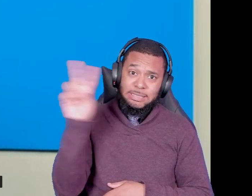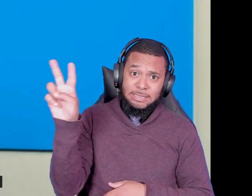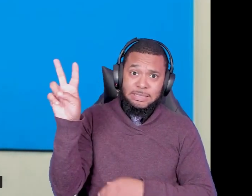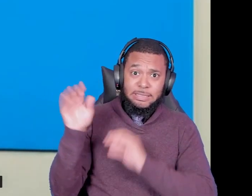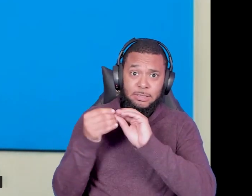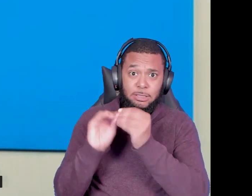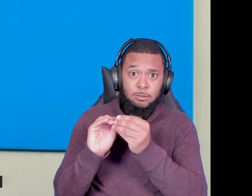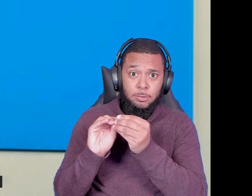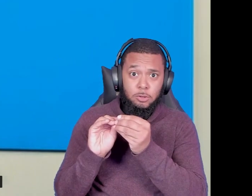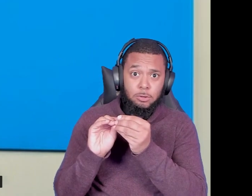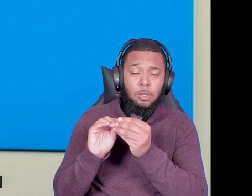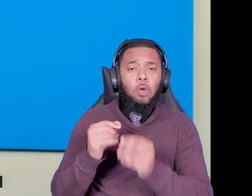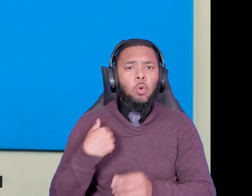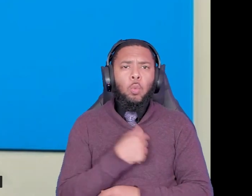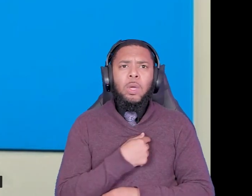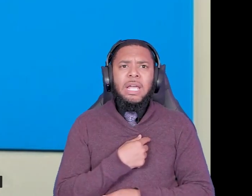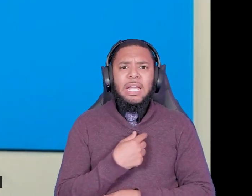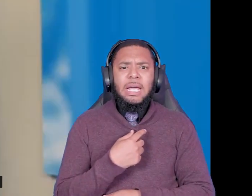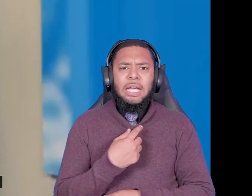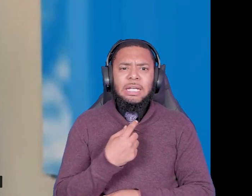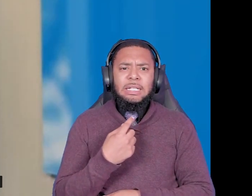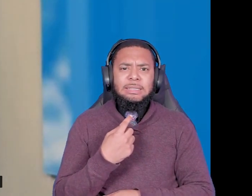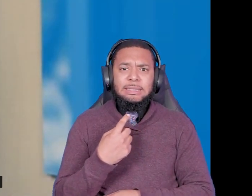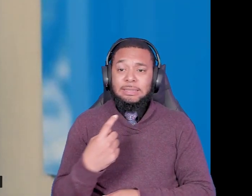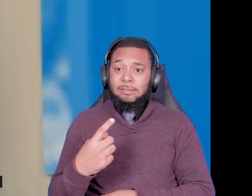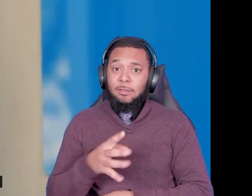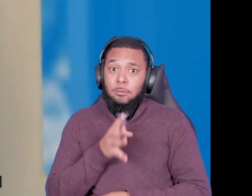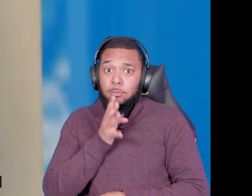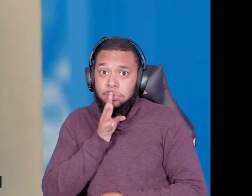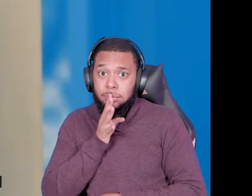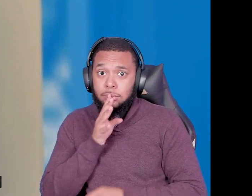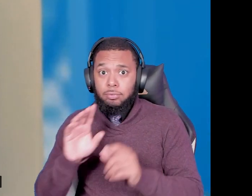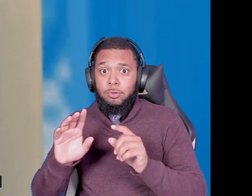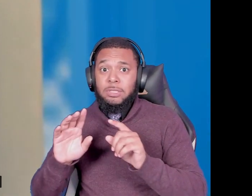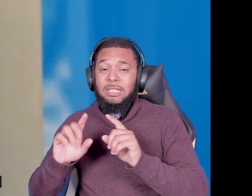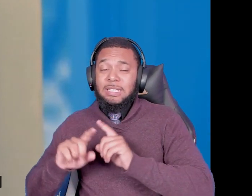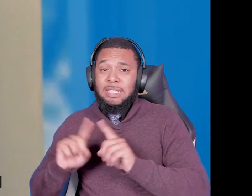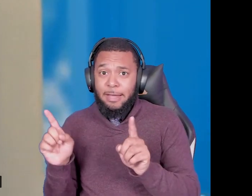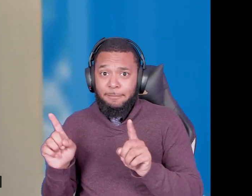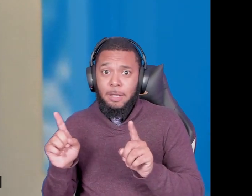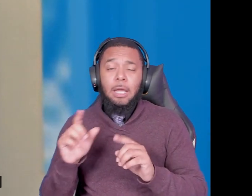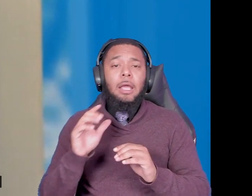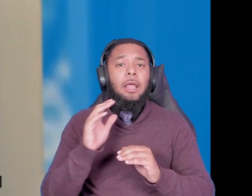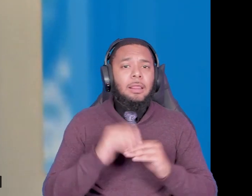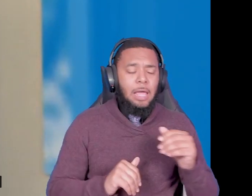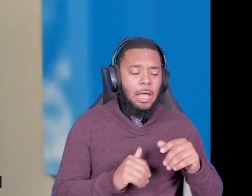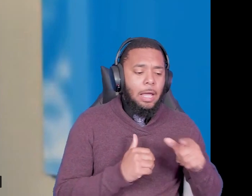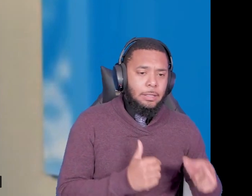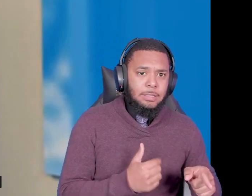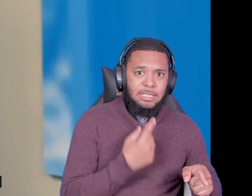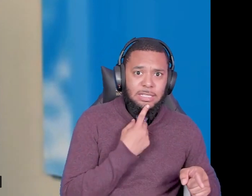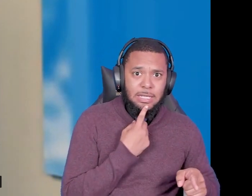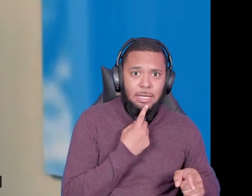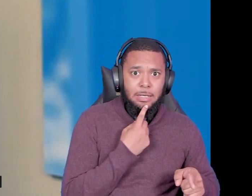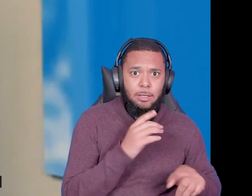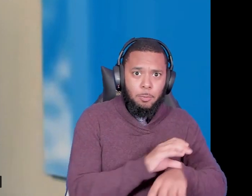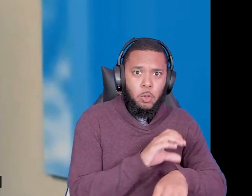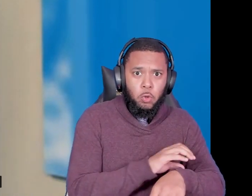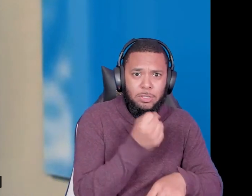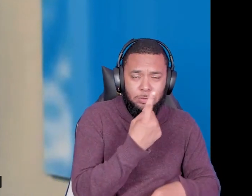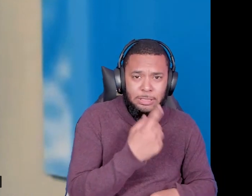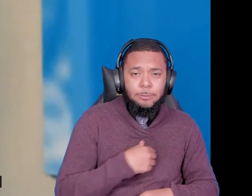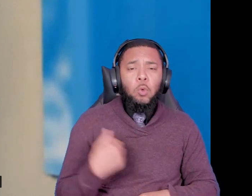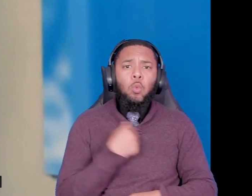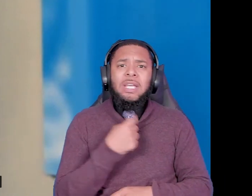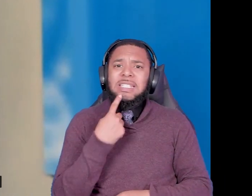number, we say something totally different than just saying the digits 3, 0, and 2. We